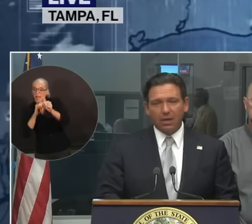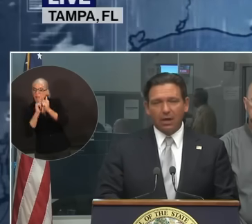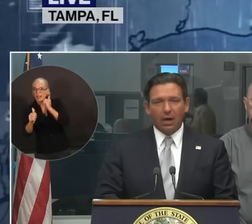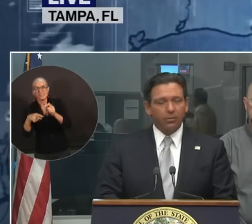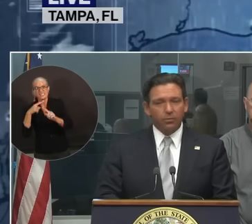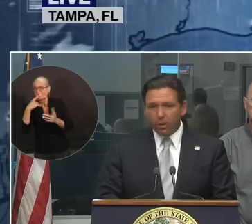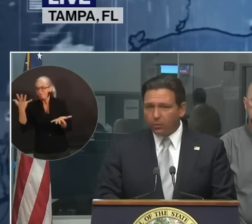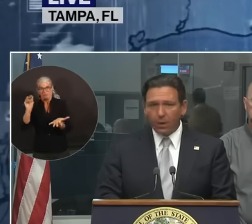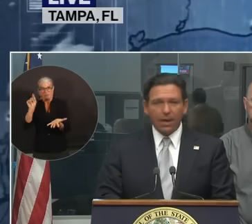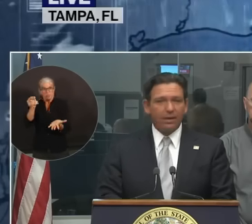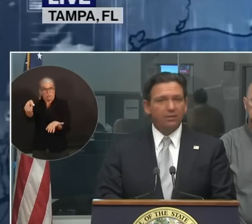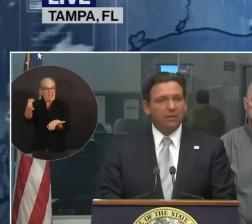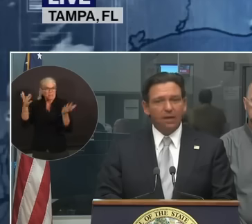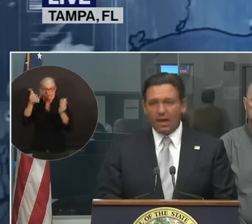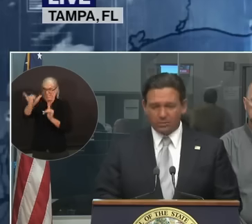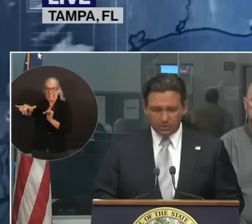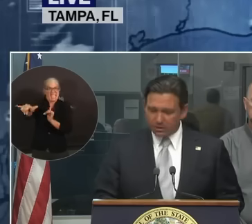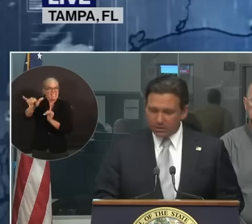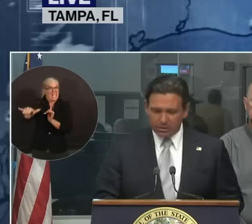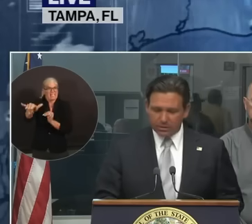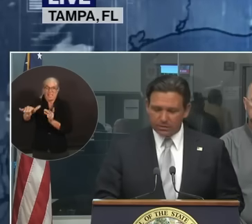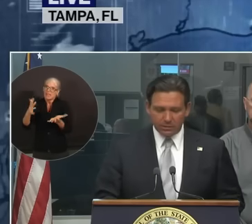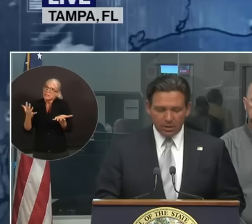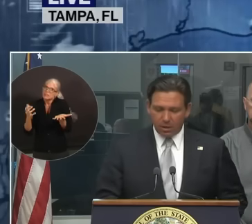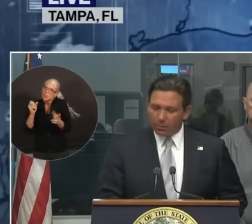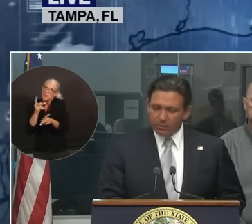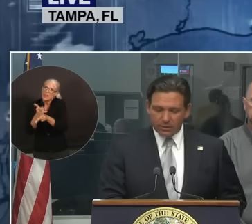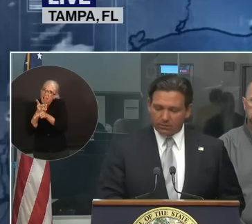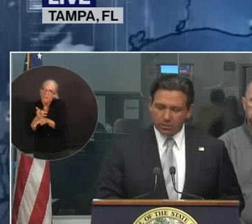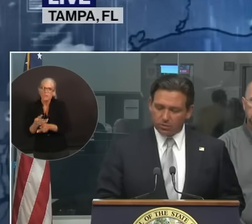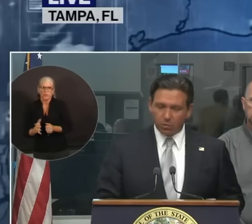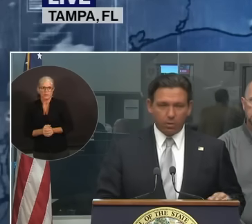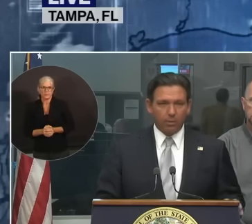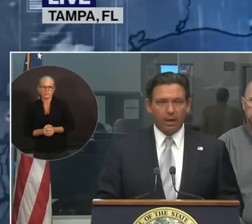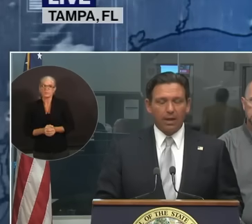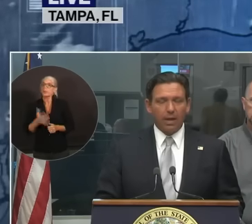fatalities on the roadways in hazardous conditions